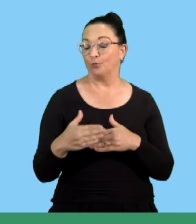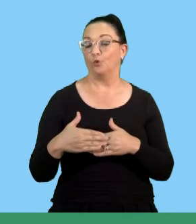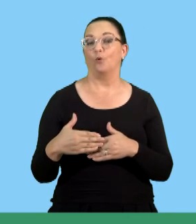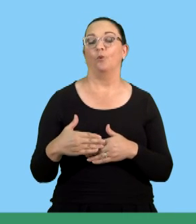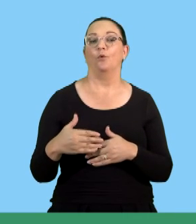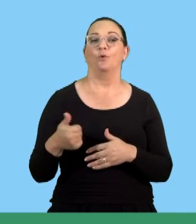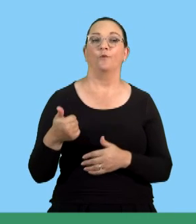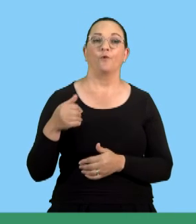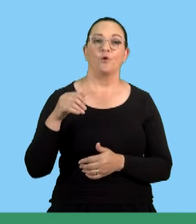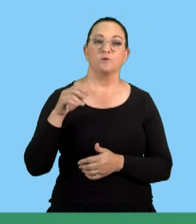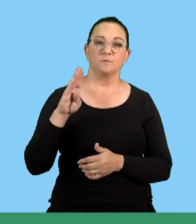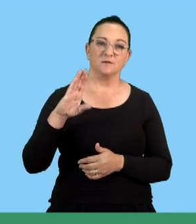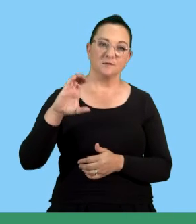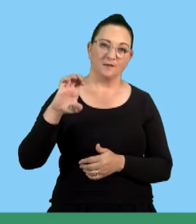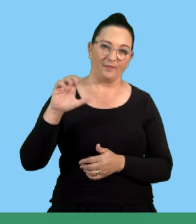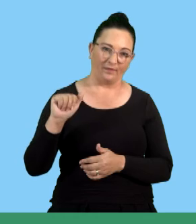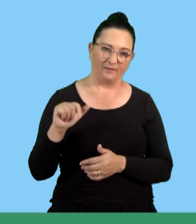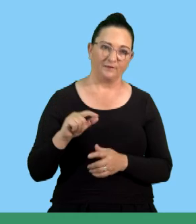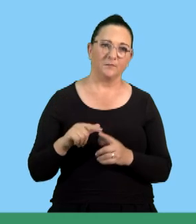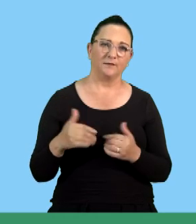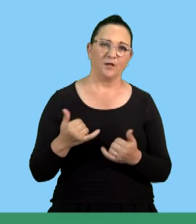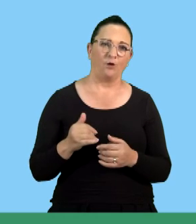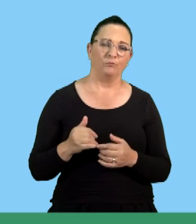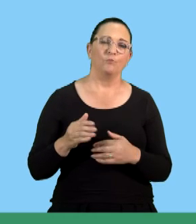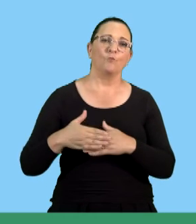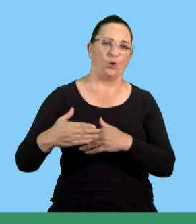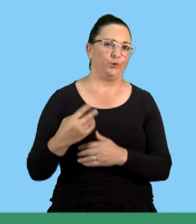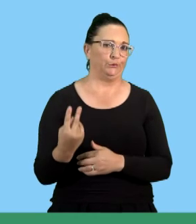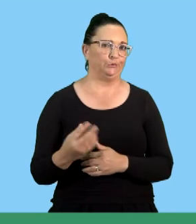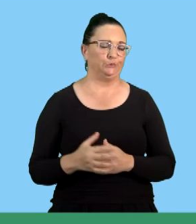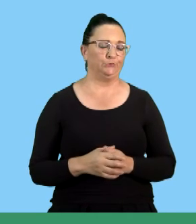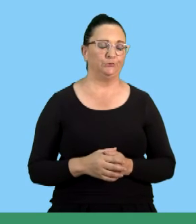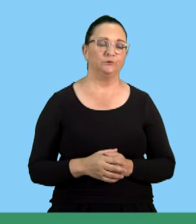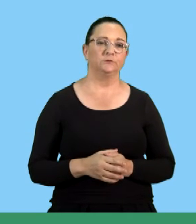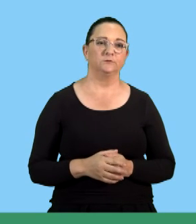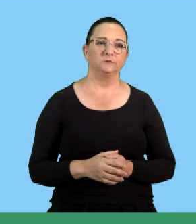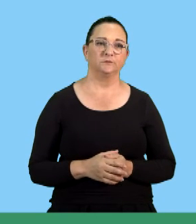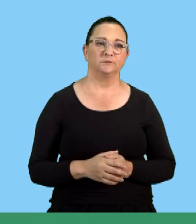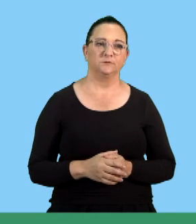meaning we are being told that there are more than two provisions, but in this